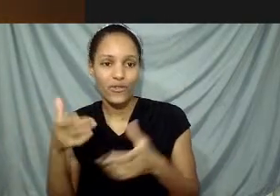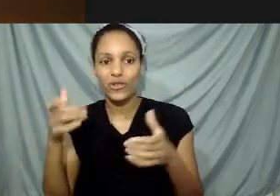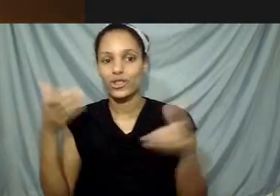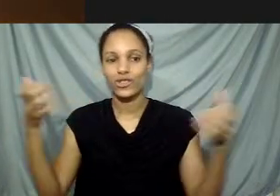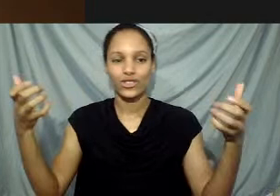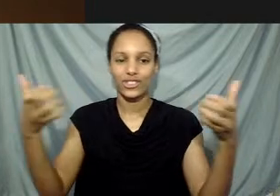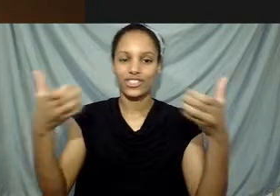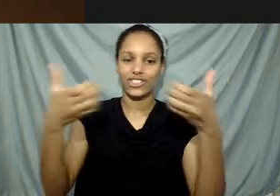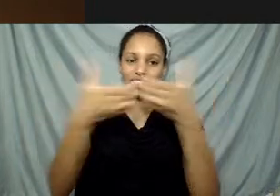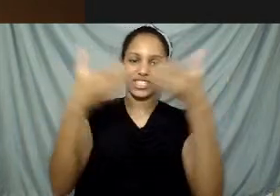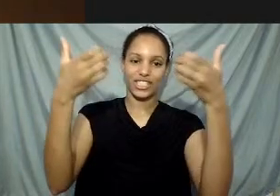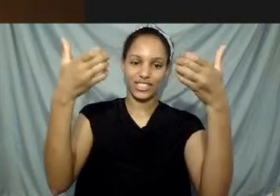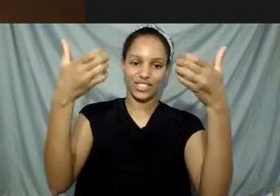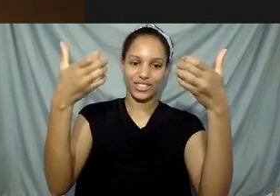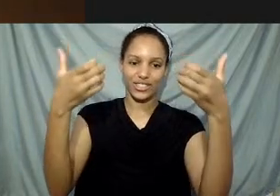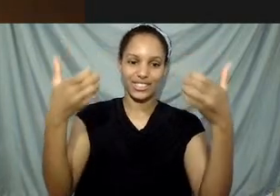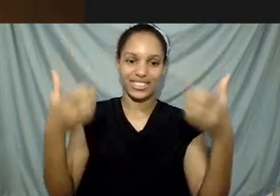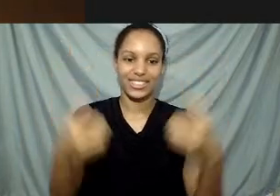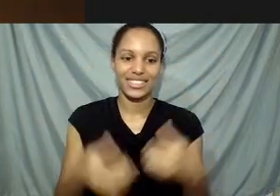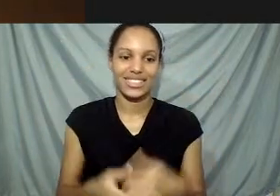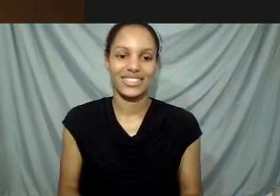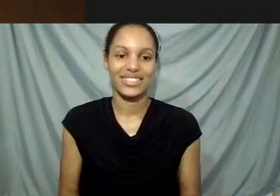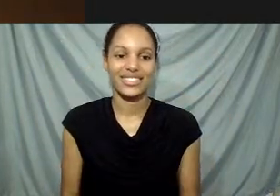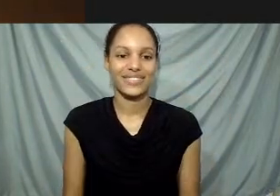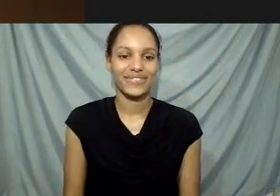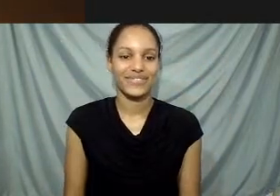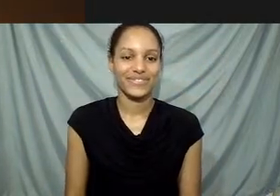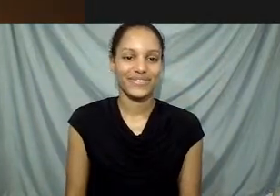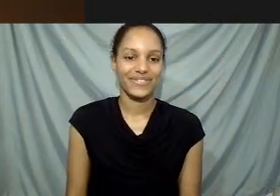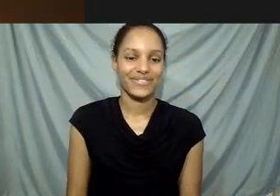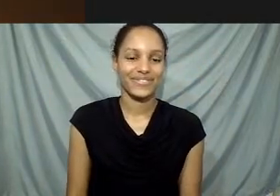Stories. Cheers. And Caitlin's coffee. Cheers.